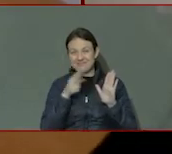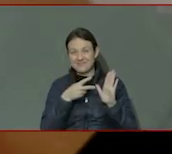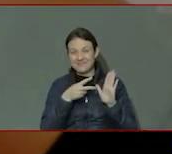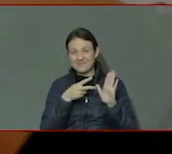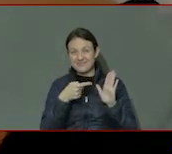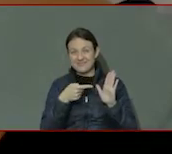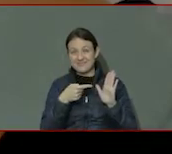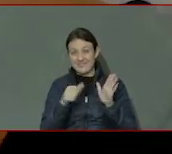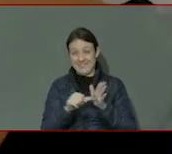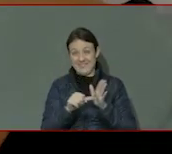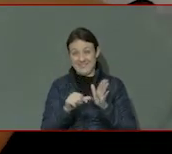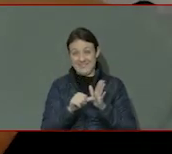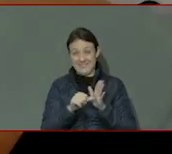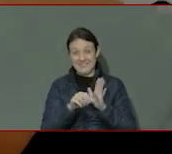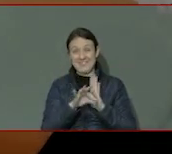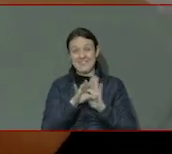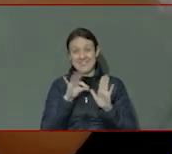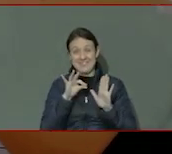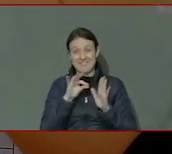Very important.